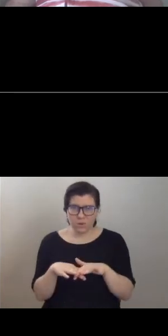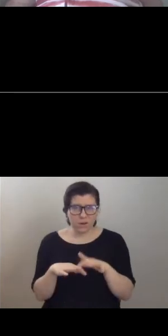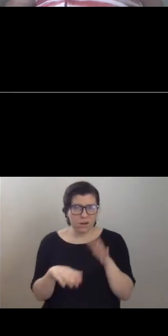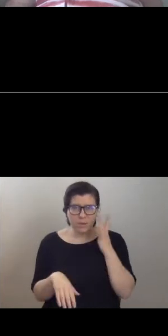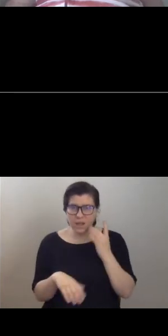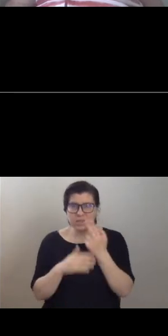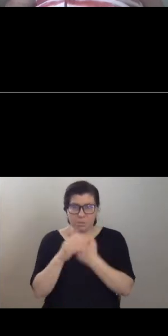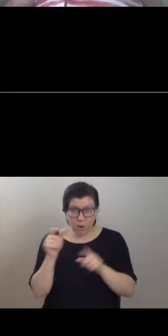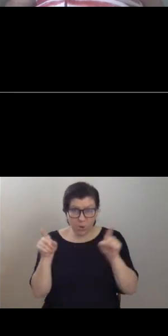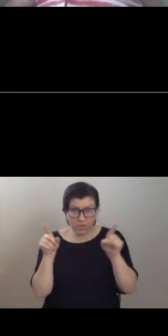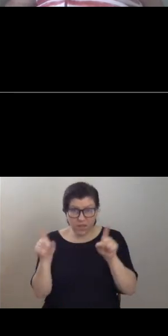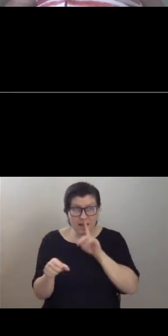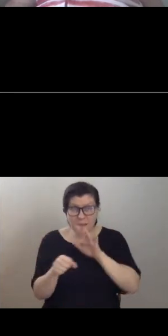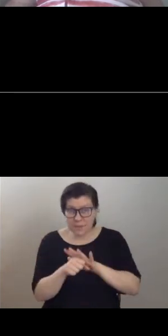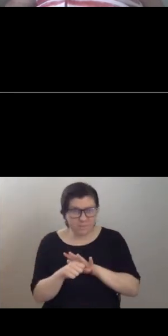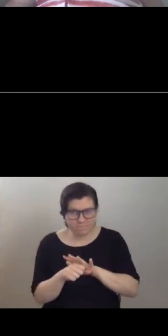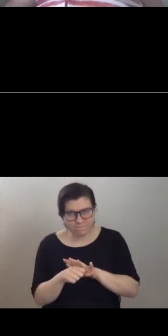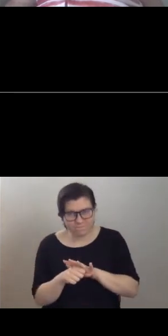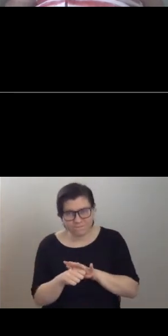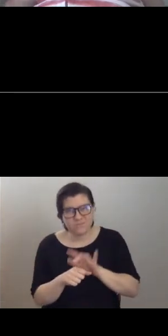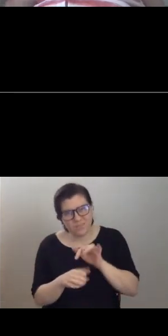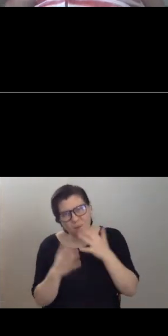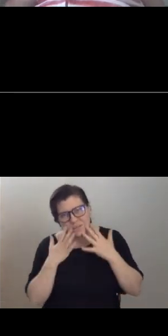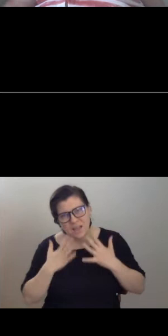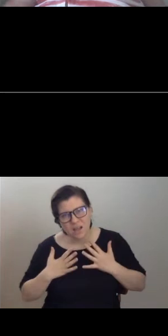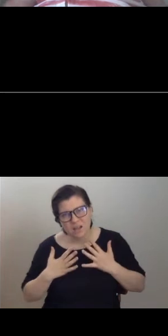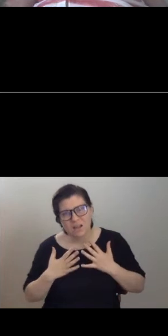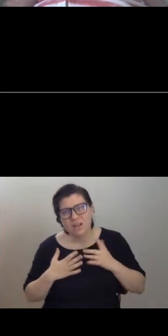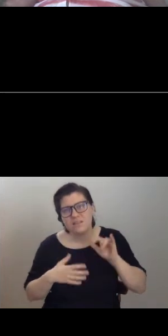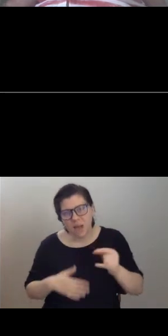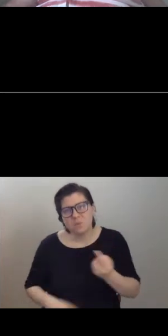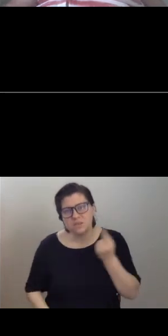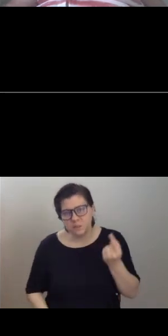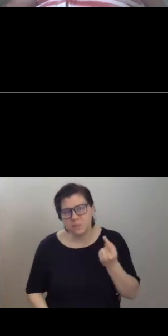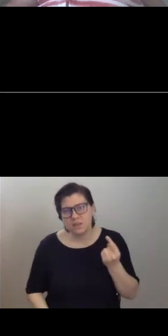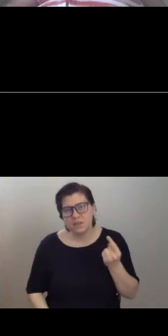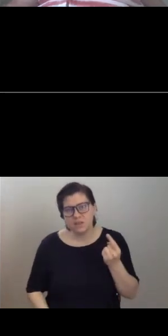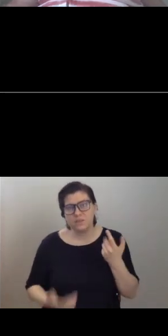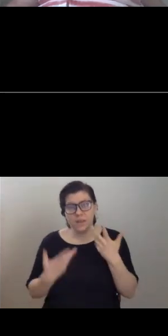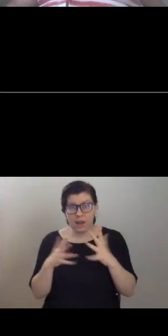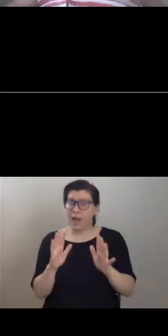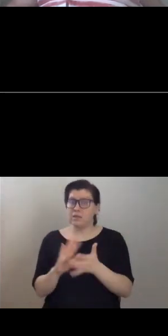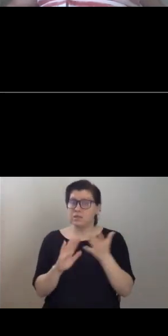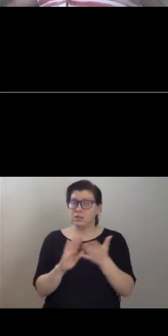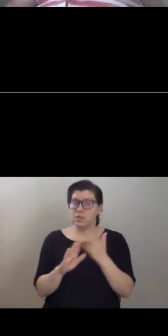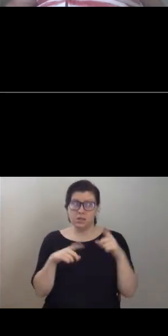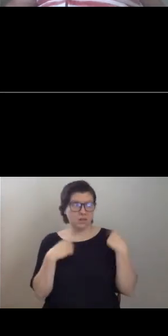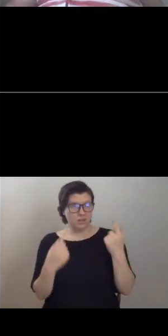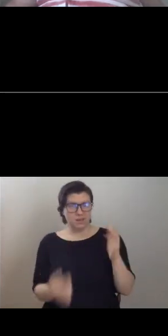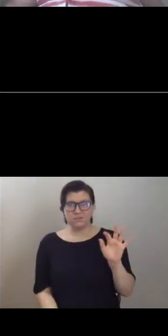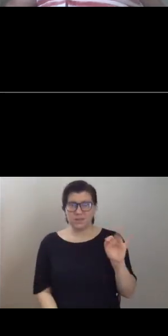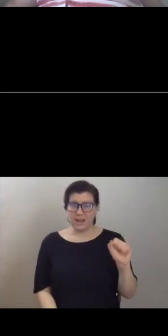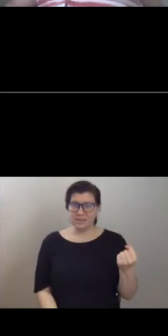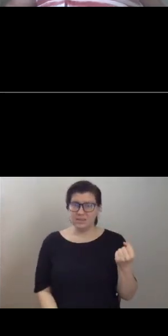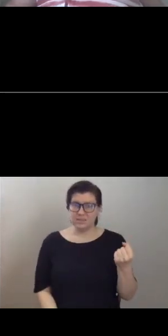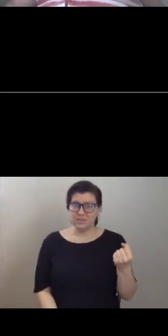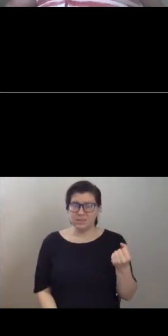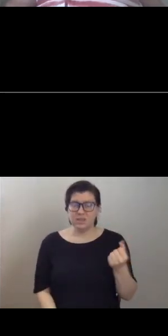the candidates. And that was sad, because that was something that has gone on since the 90s. But for the first